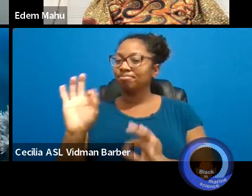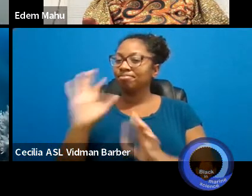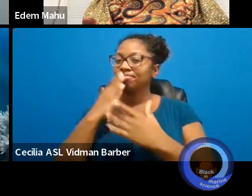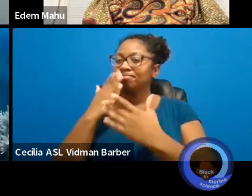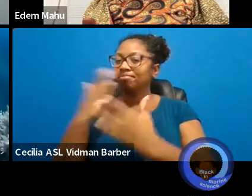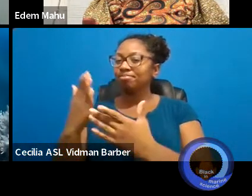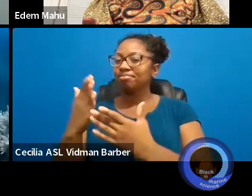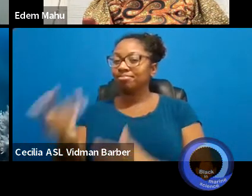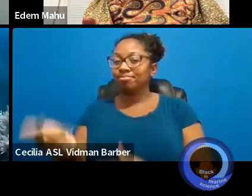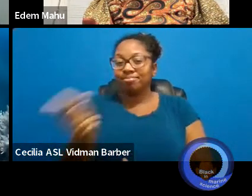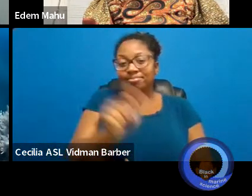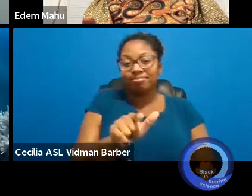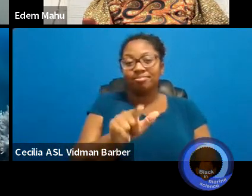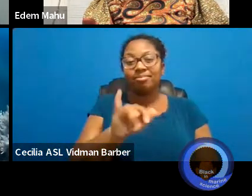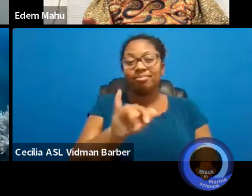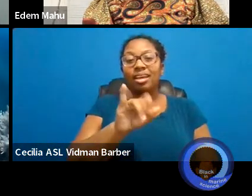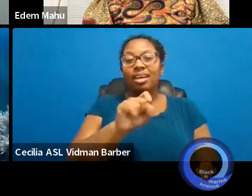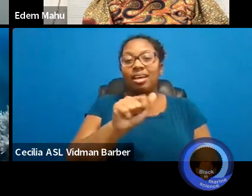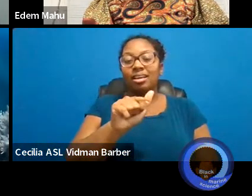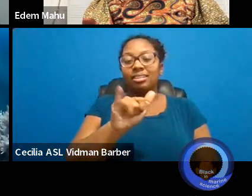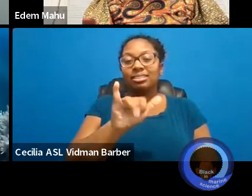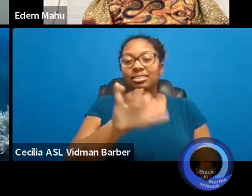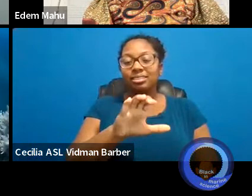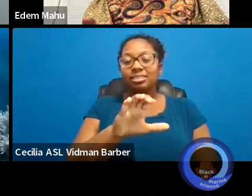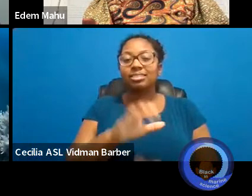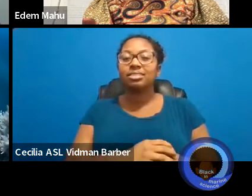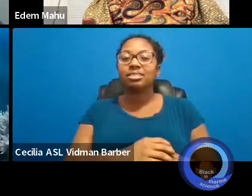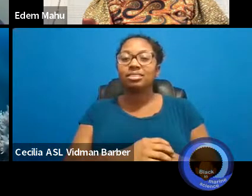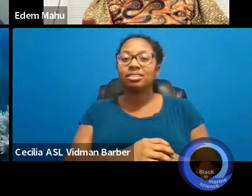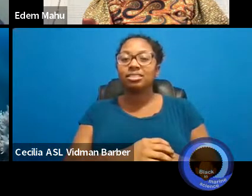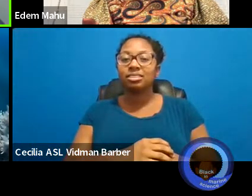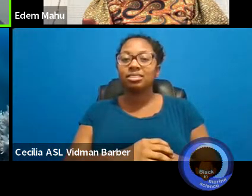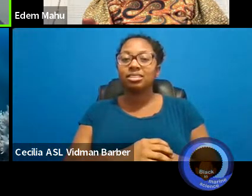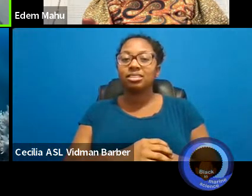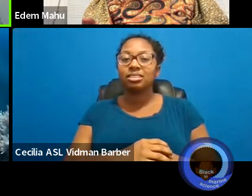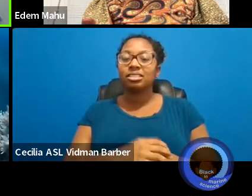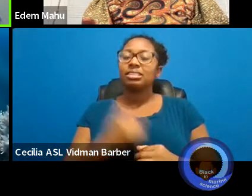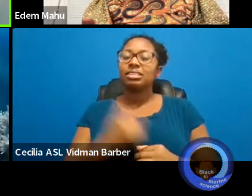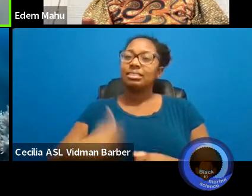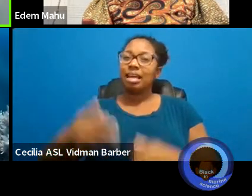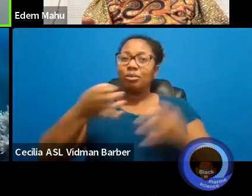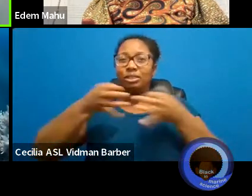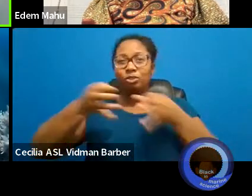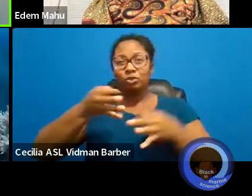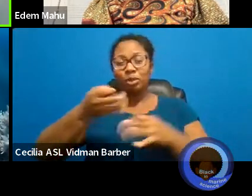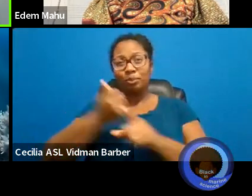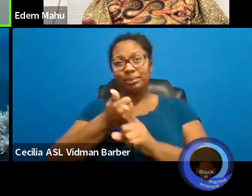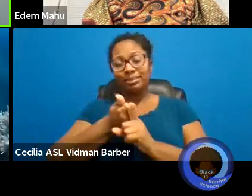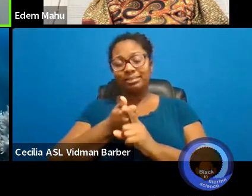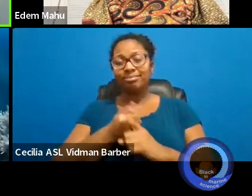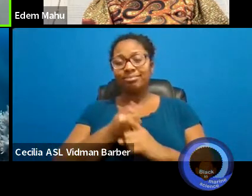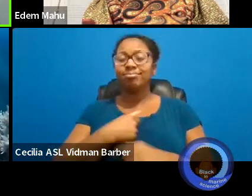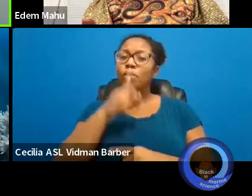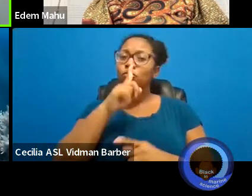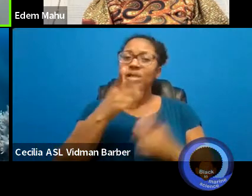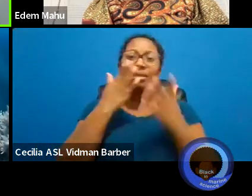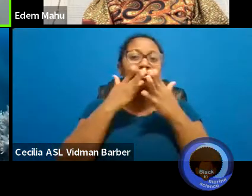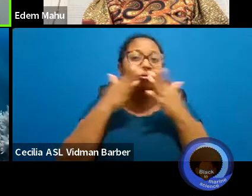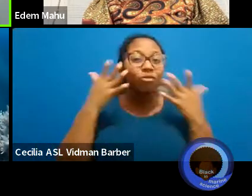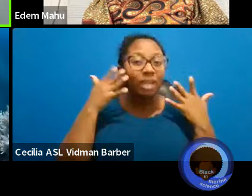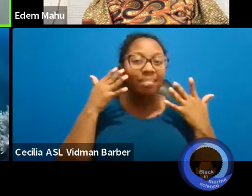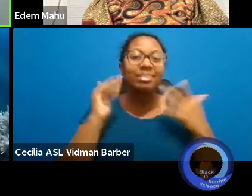Mr. Isaac. How would you describe yourself in 3 words? I would describe myself as I'm very friendly, first and